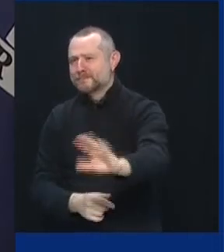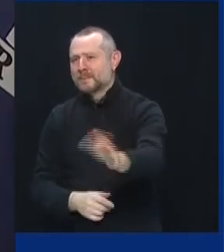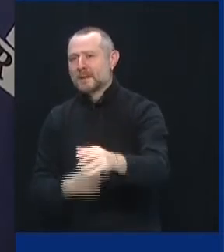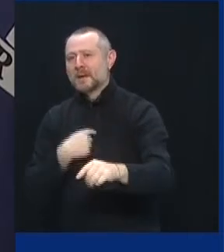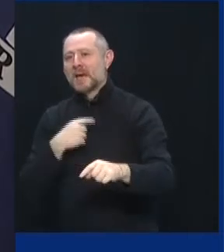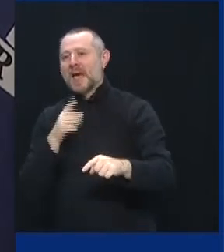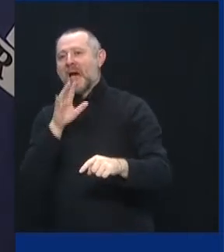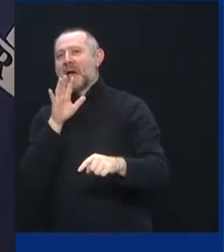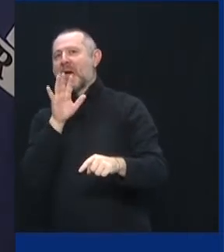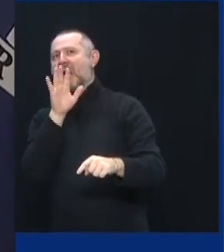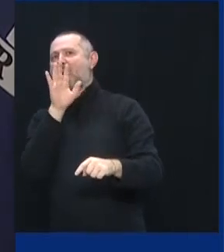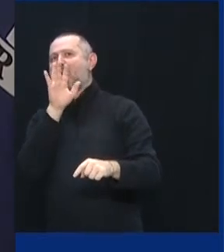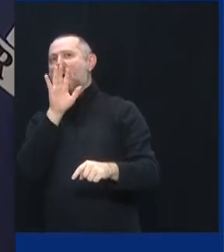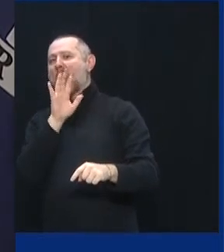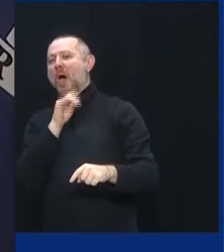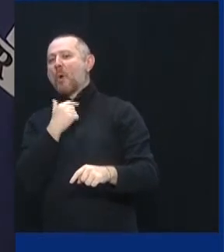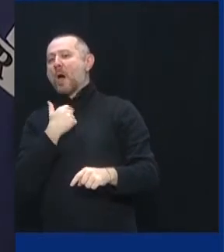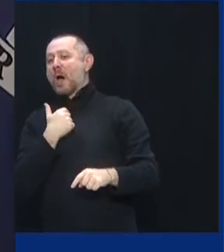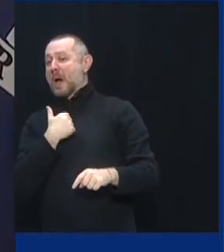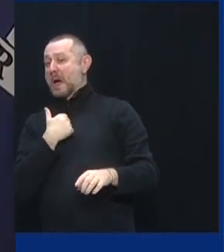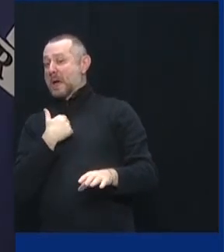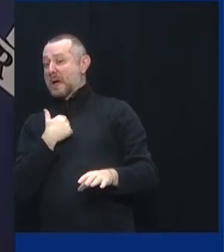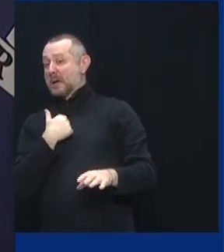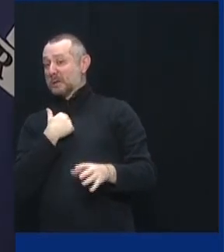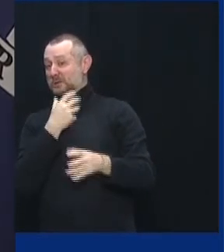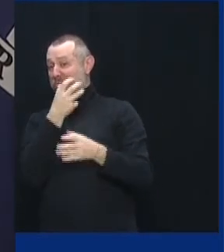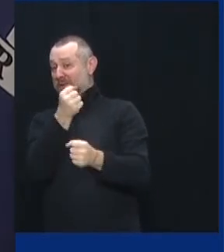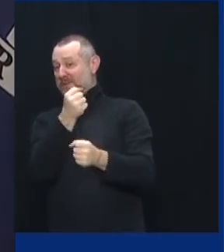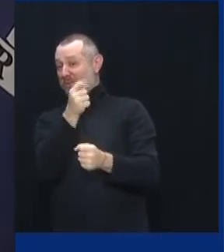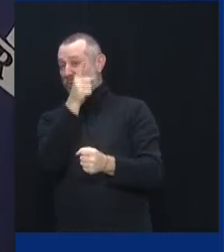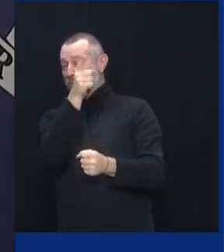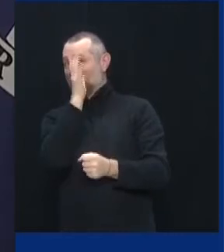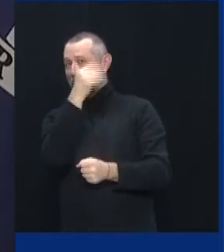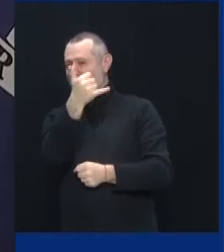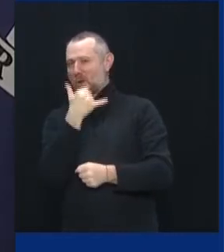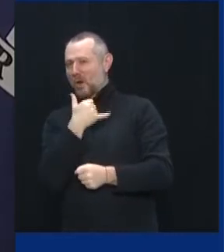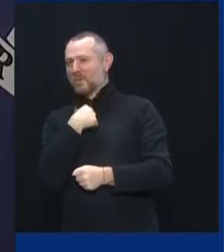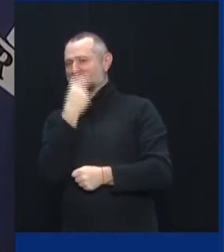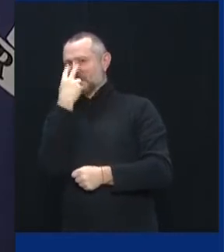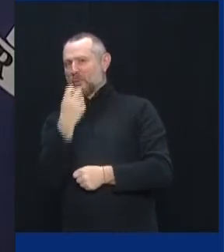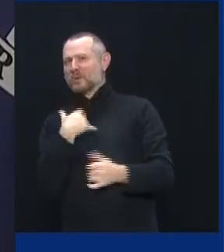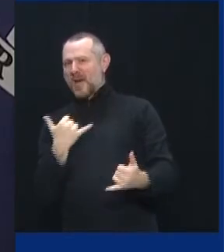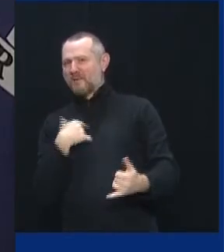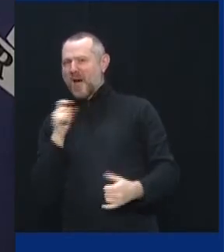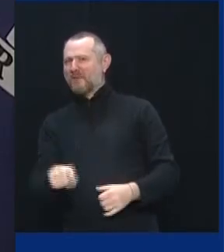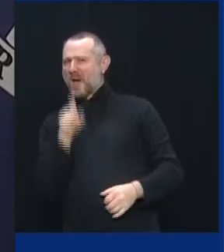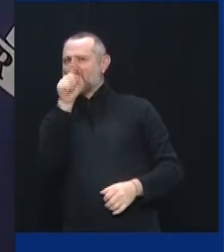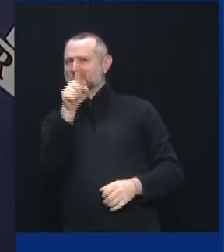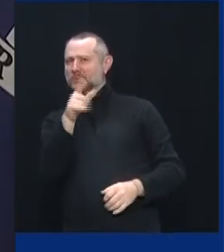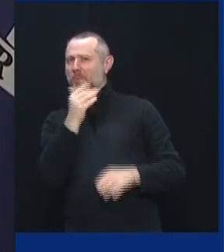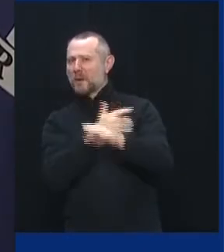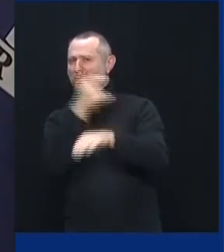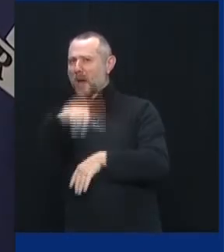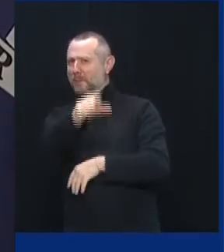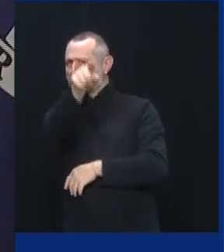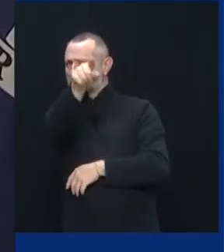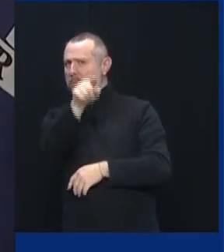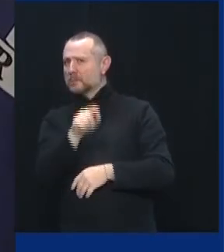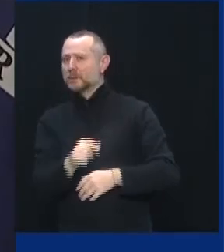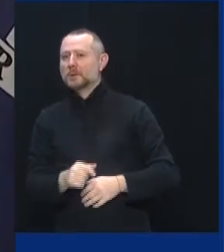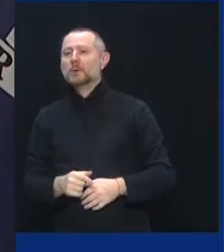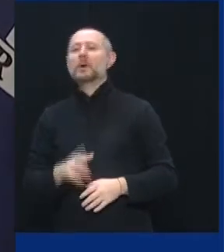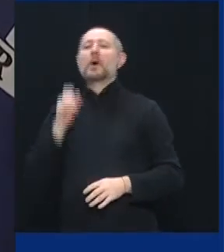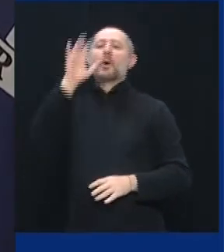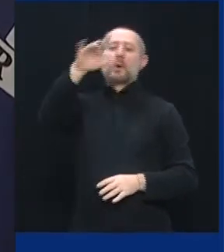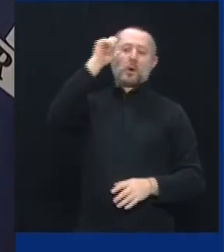I'm not holding my breath about you calling me back, so I'm going to ask the question now. So, Governor, look, there's been